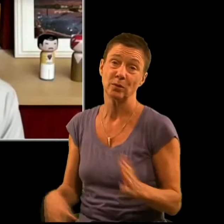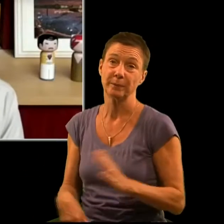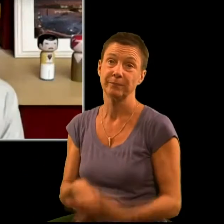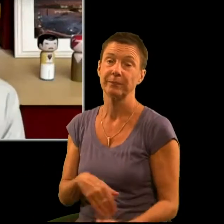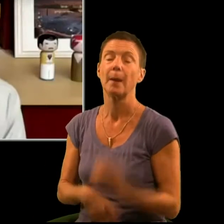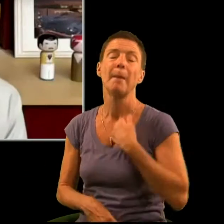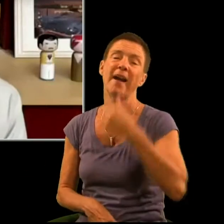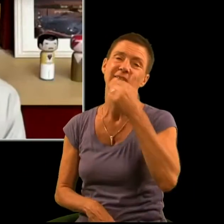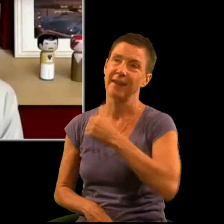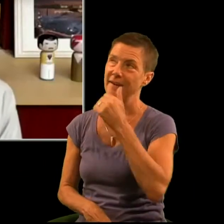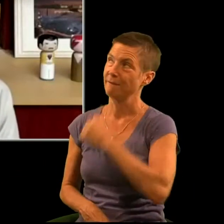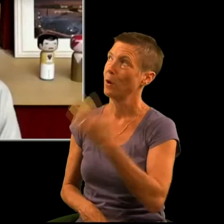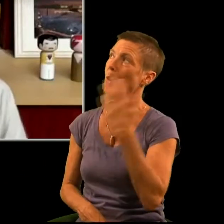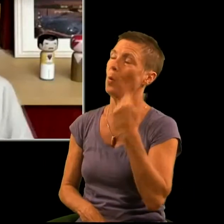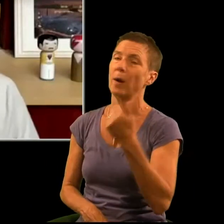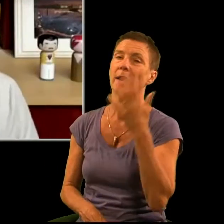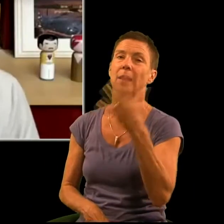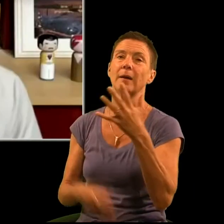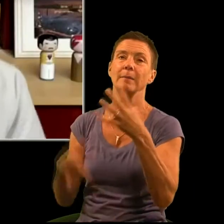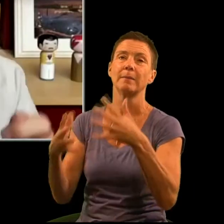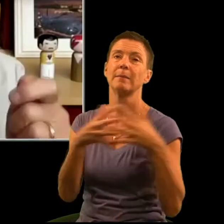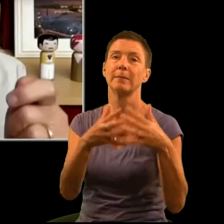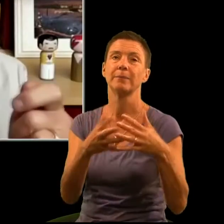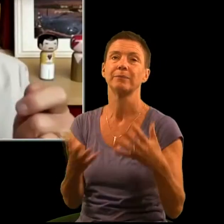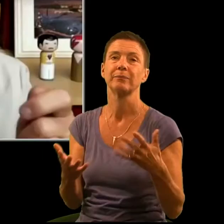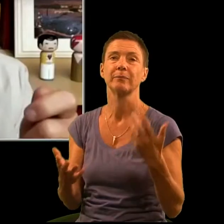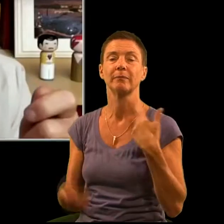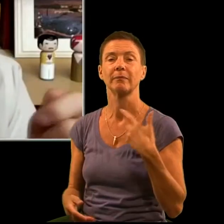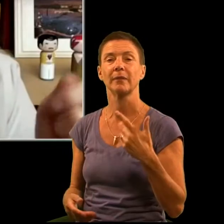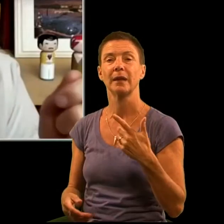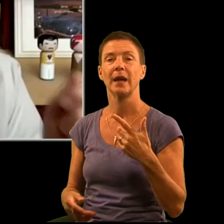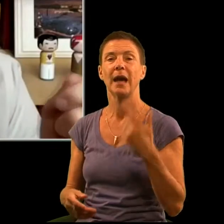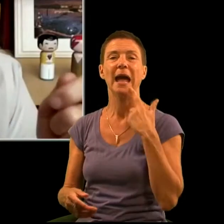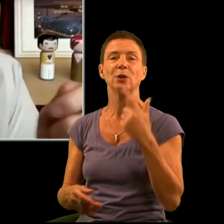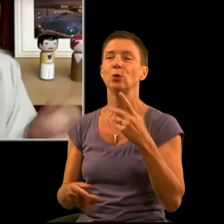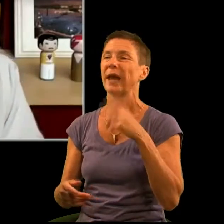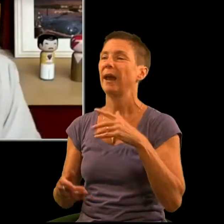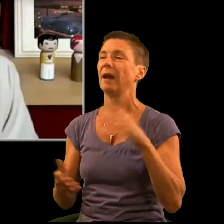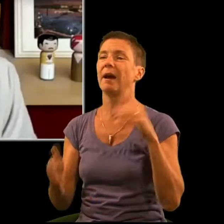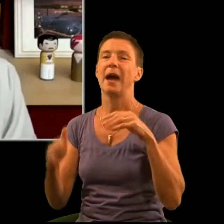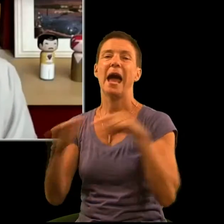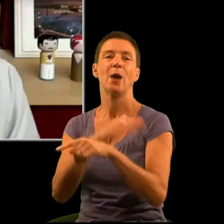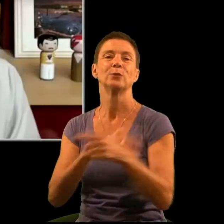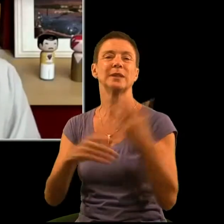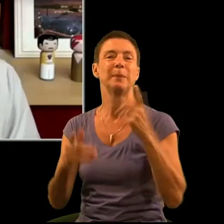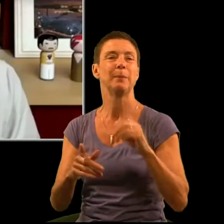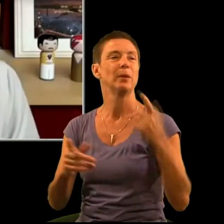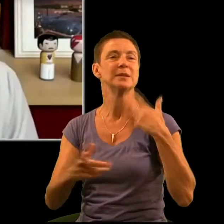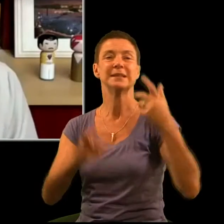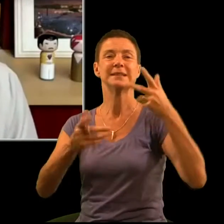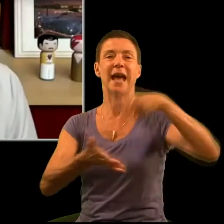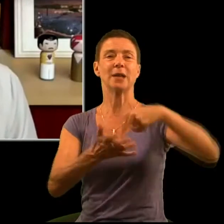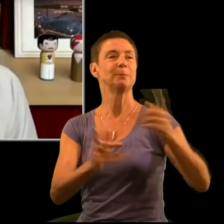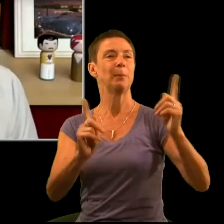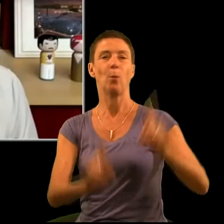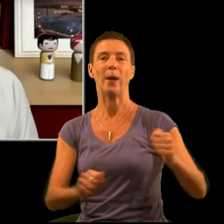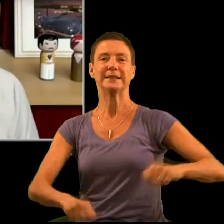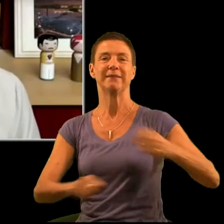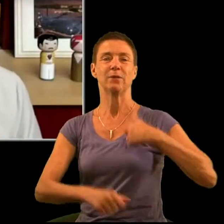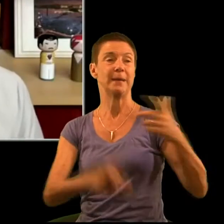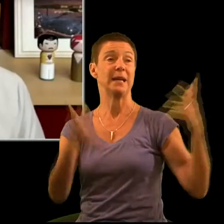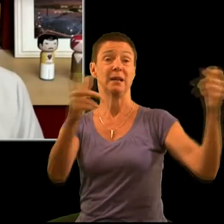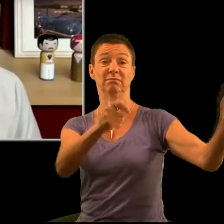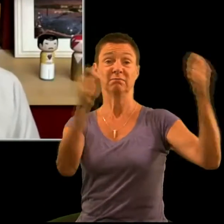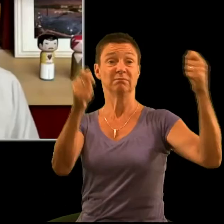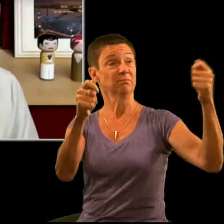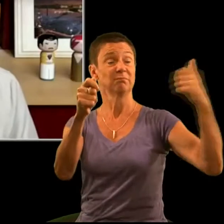my favorite when I'm in the States and you come down the escalator and they have the sign with your name on it. I like that because every day I'm